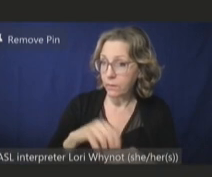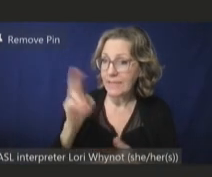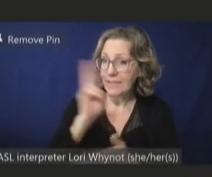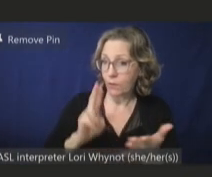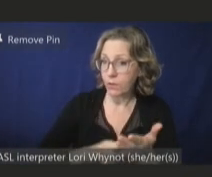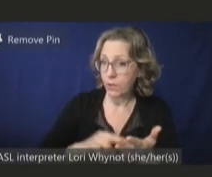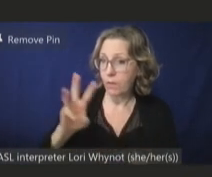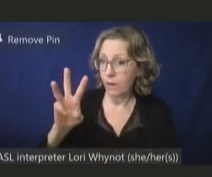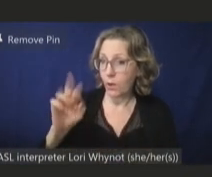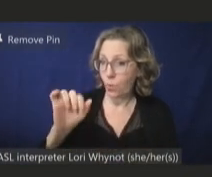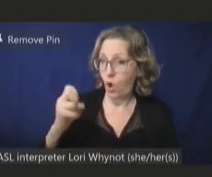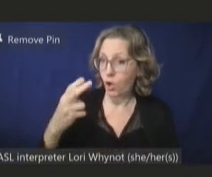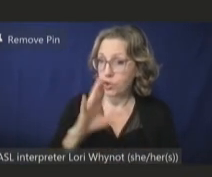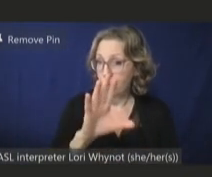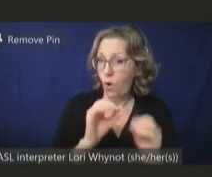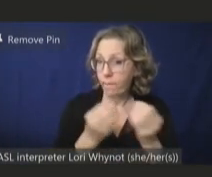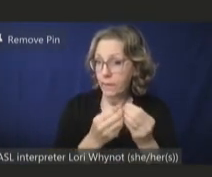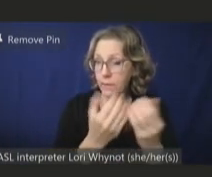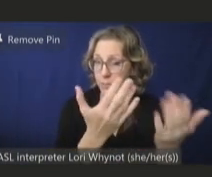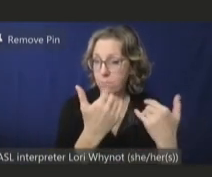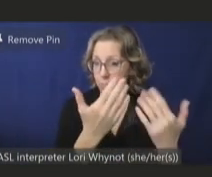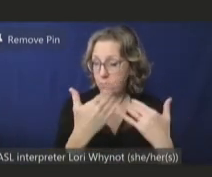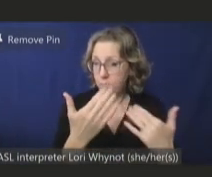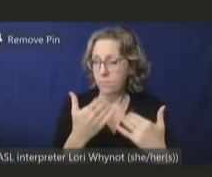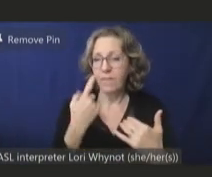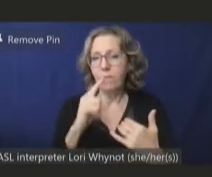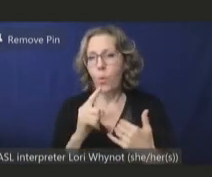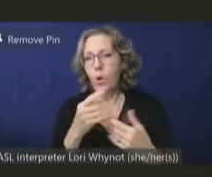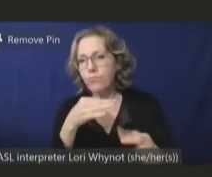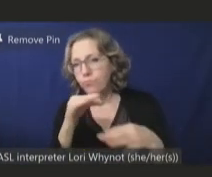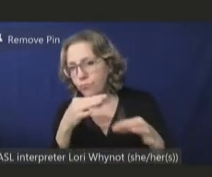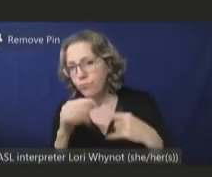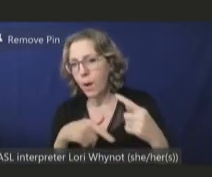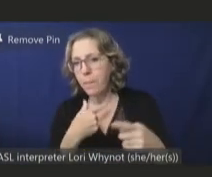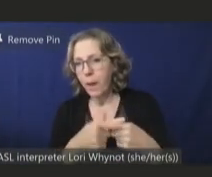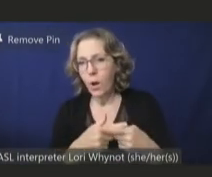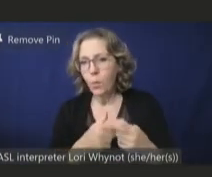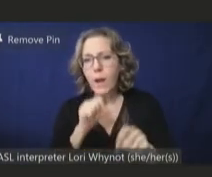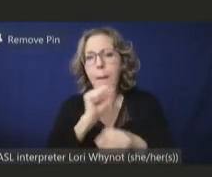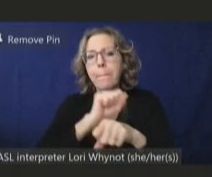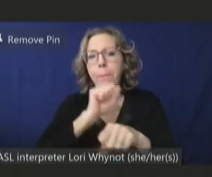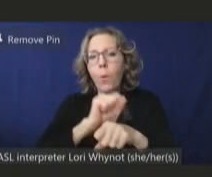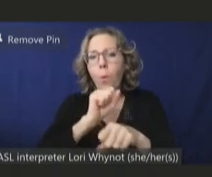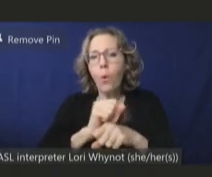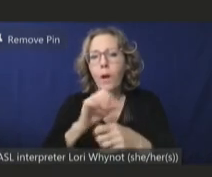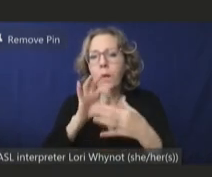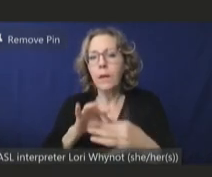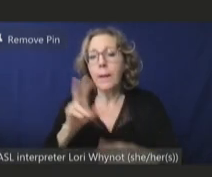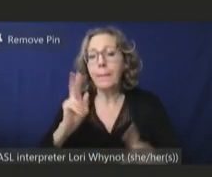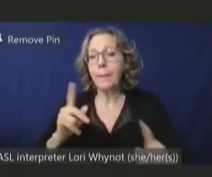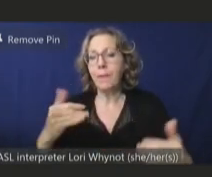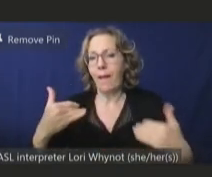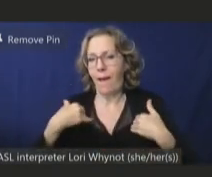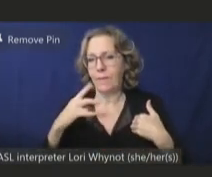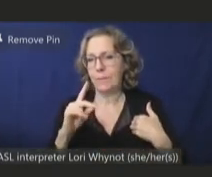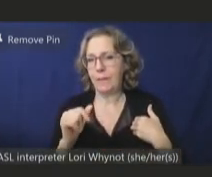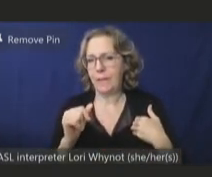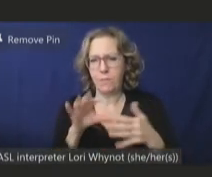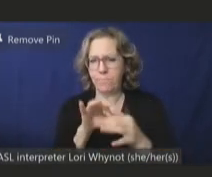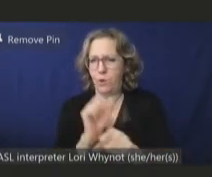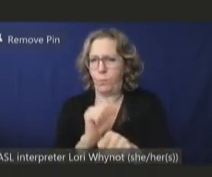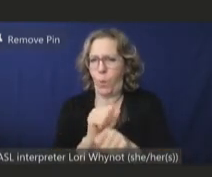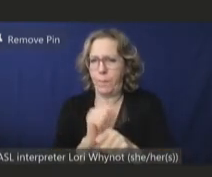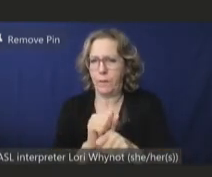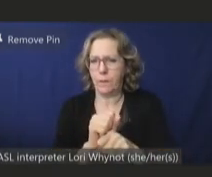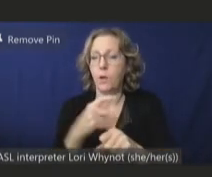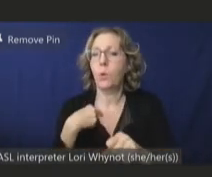on increasing employment opportunities for people with disabilities. And what we did was we broke out six areas that we asked the